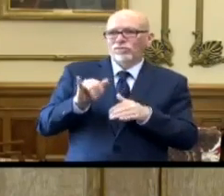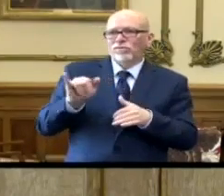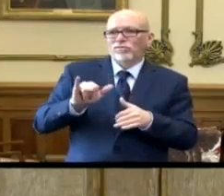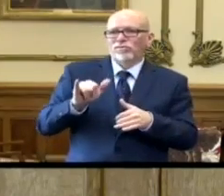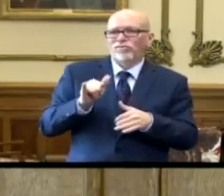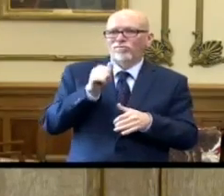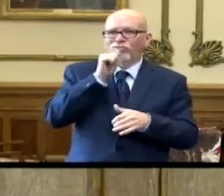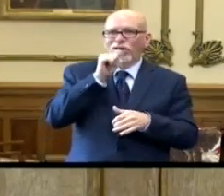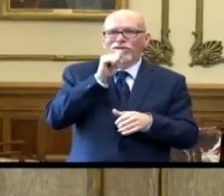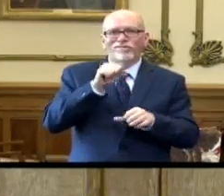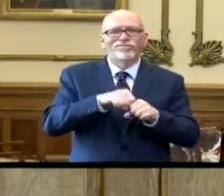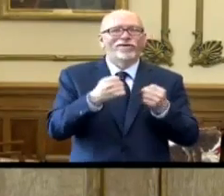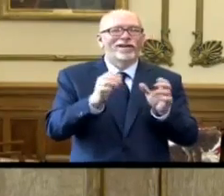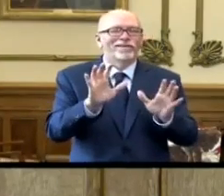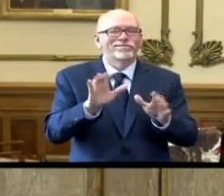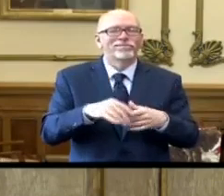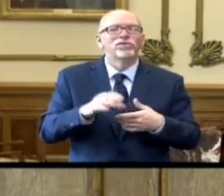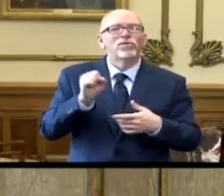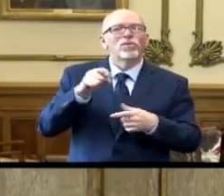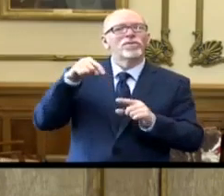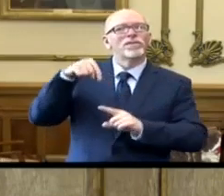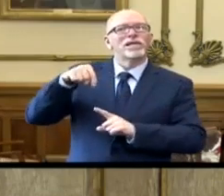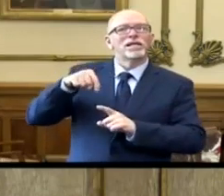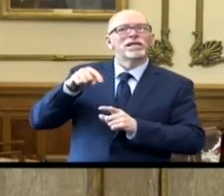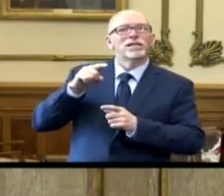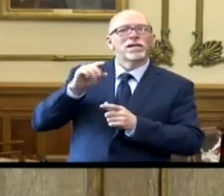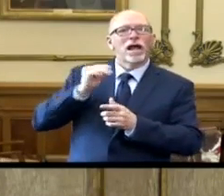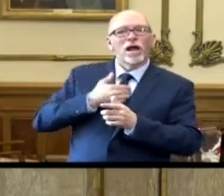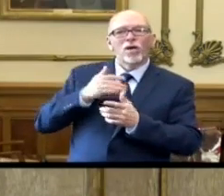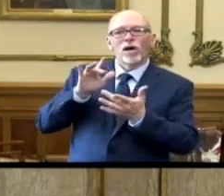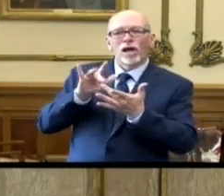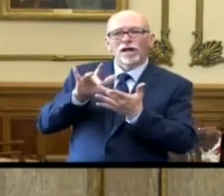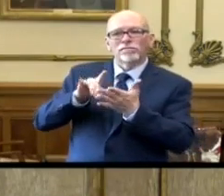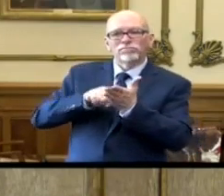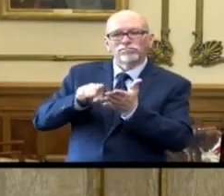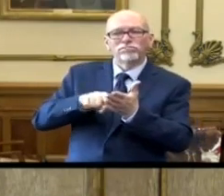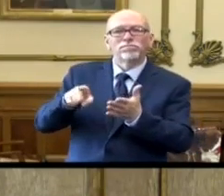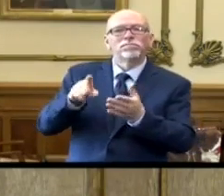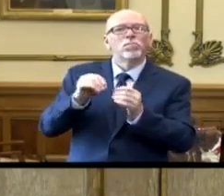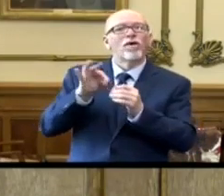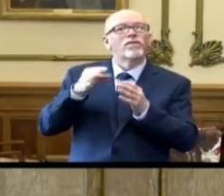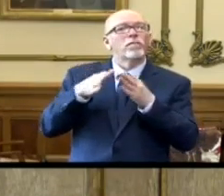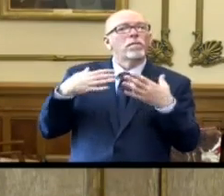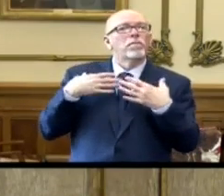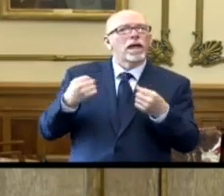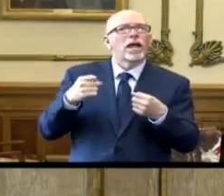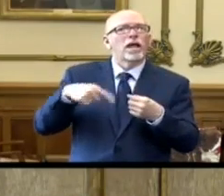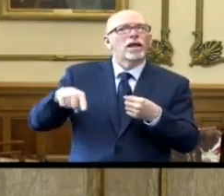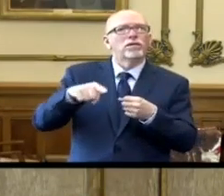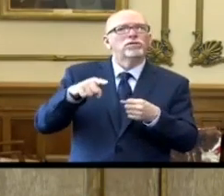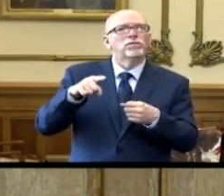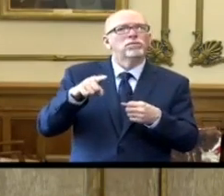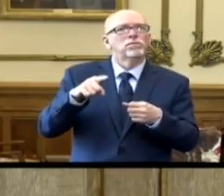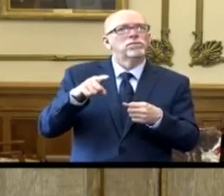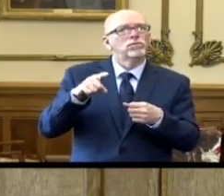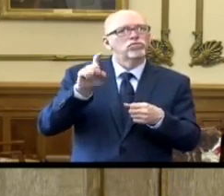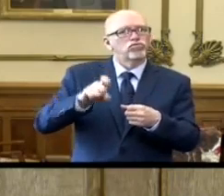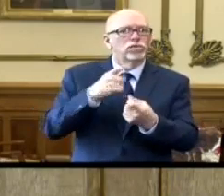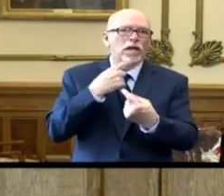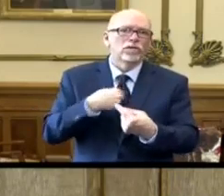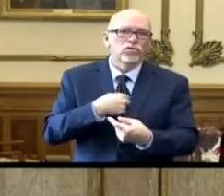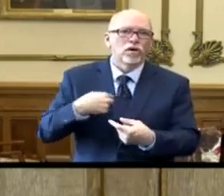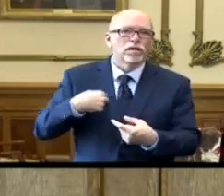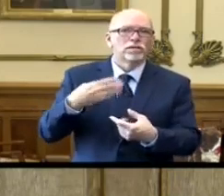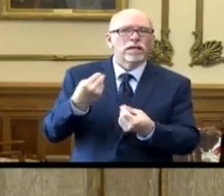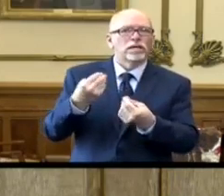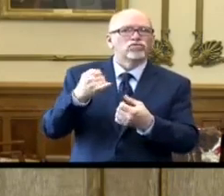the privacy of that. This, however, is something that, from a public health standpoint, you really are obligated to answer us and